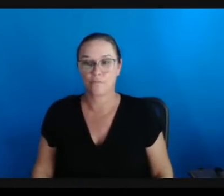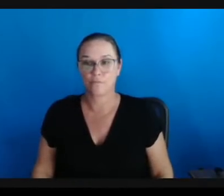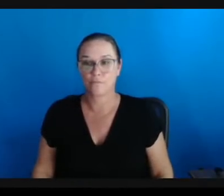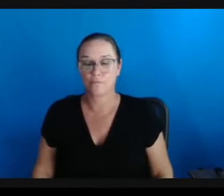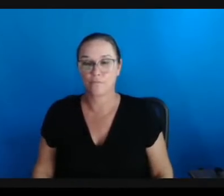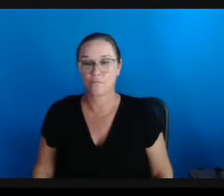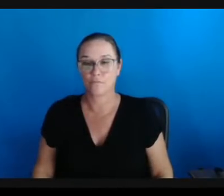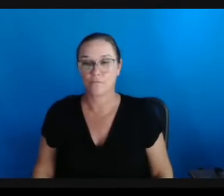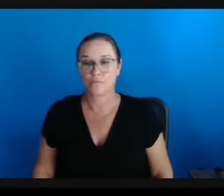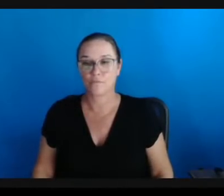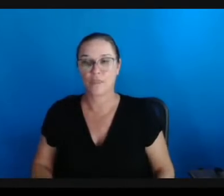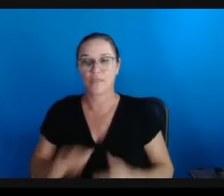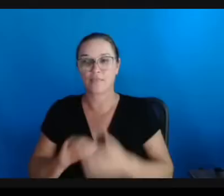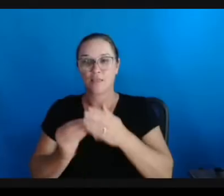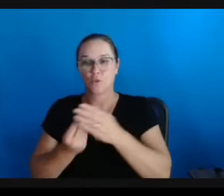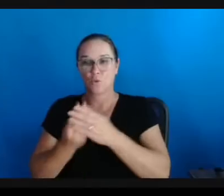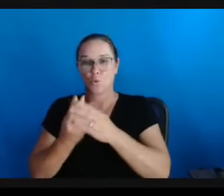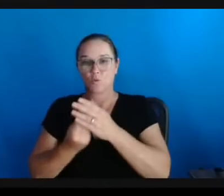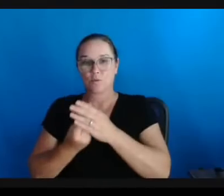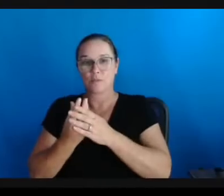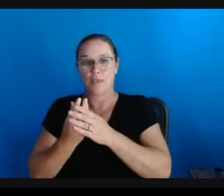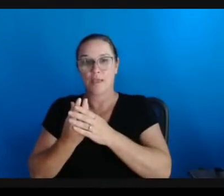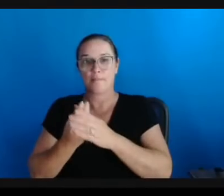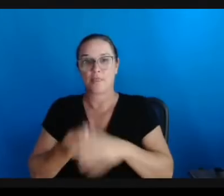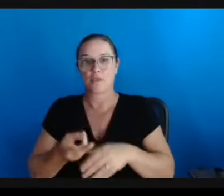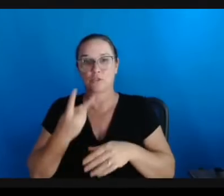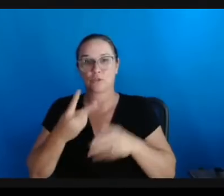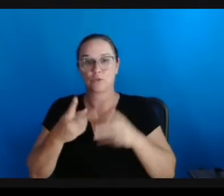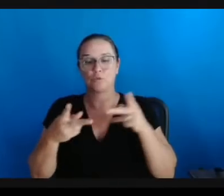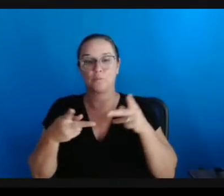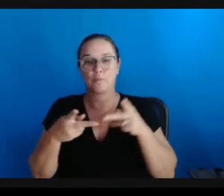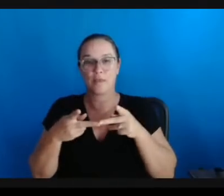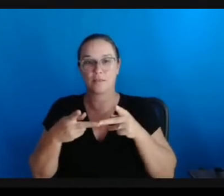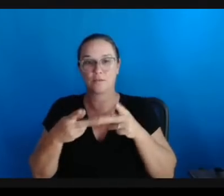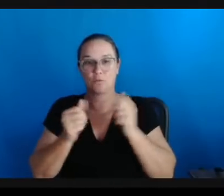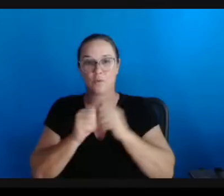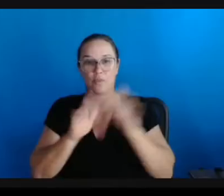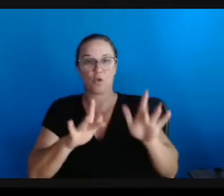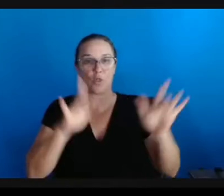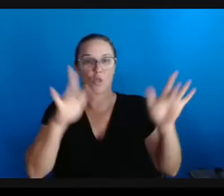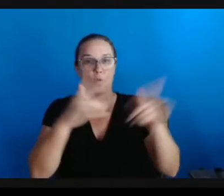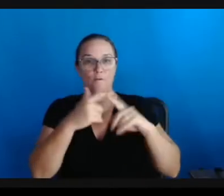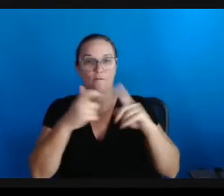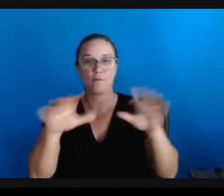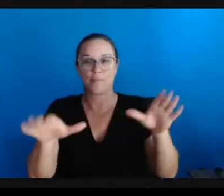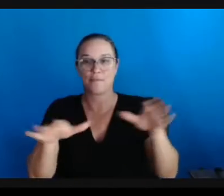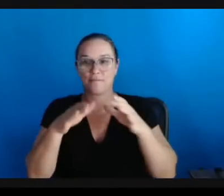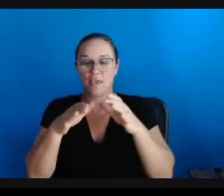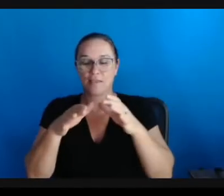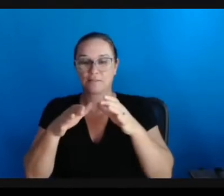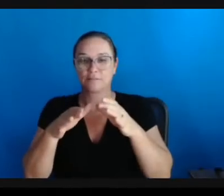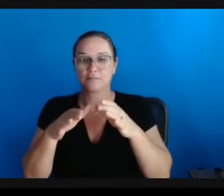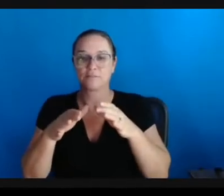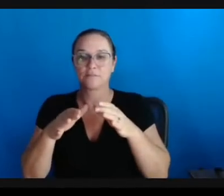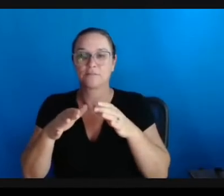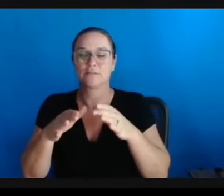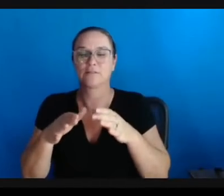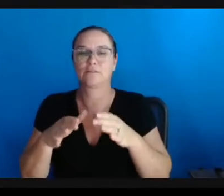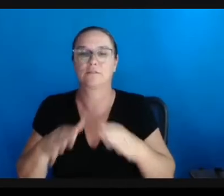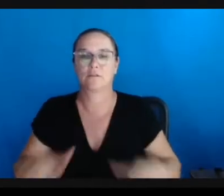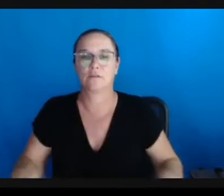And there's our ooze-up flow. There's our 2 spots of glow from our vents in the far distance.